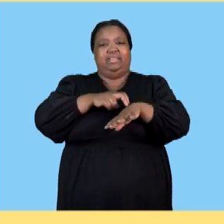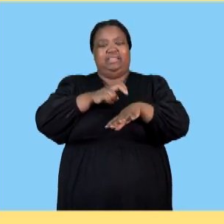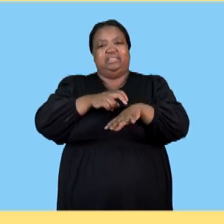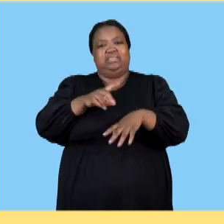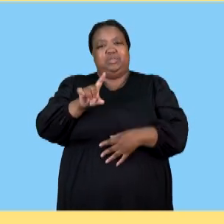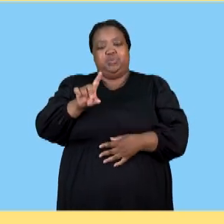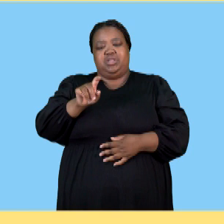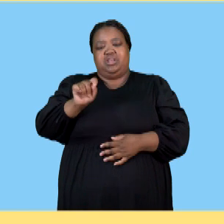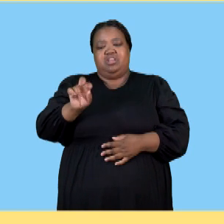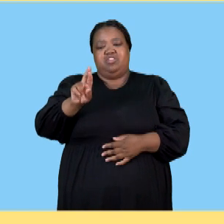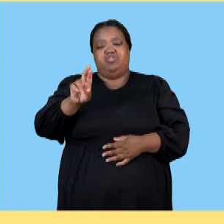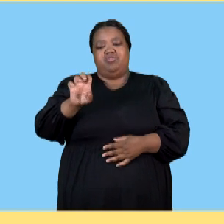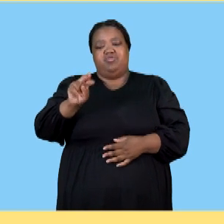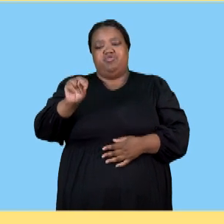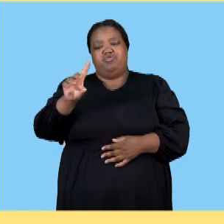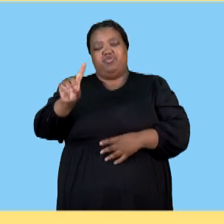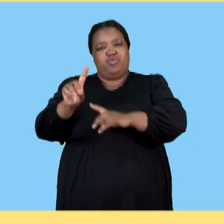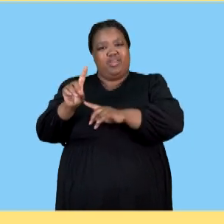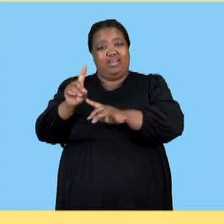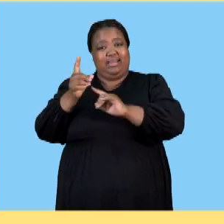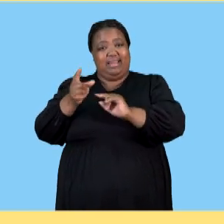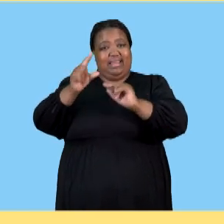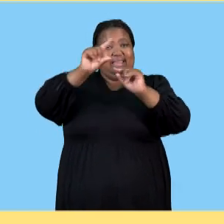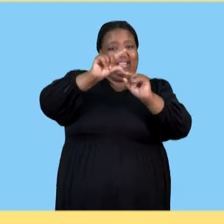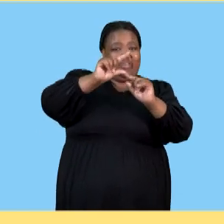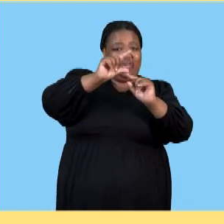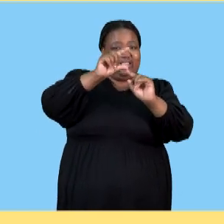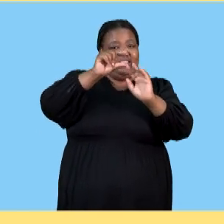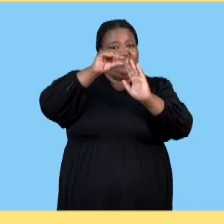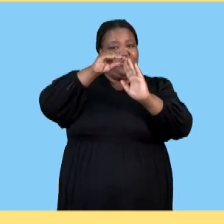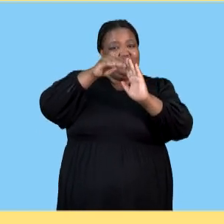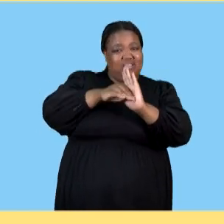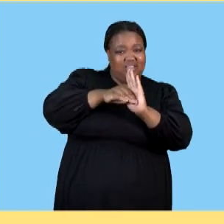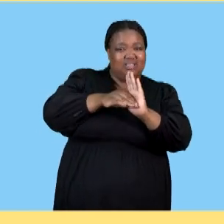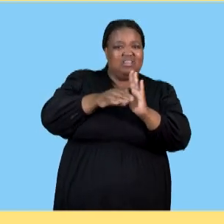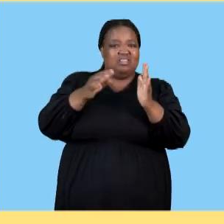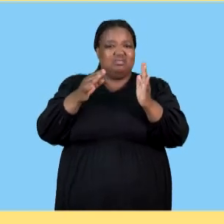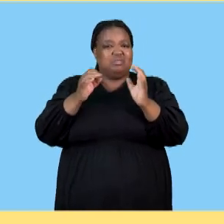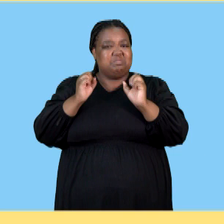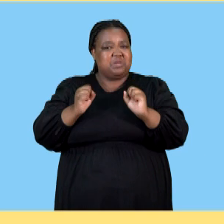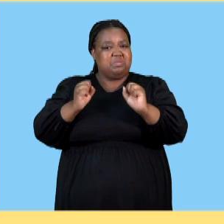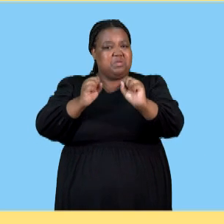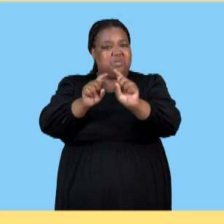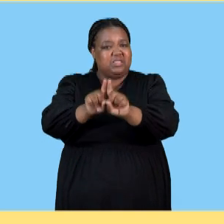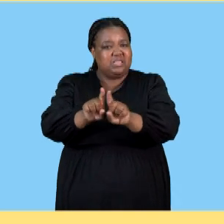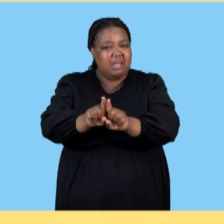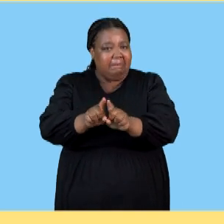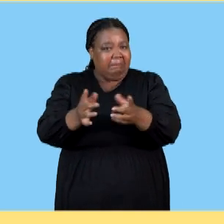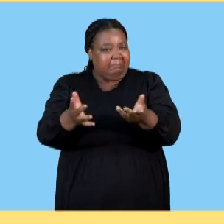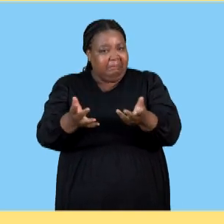the trend on the financial indicator. Do we have an increase? Do we have a decrease? Is it